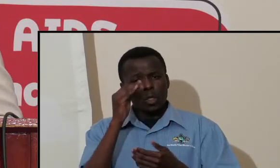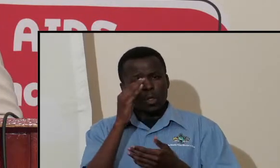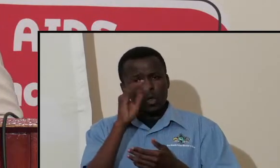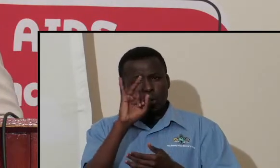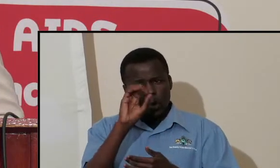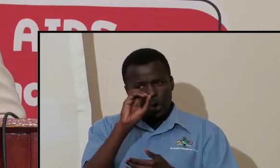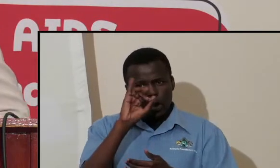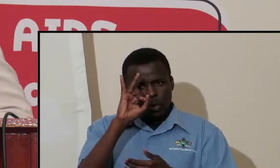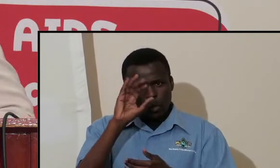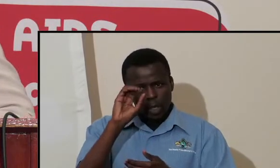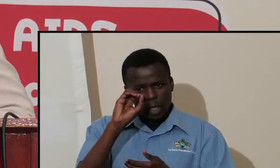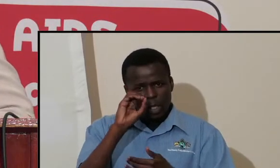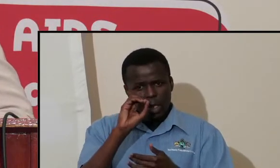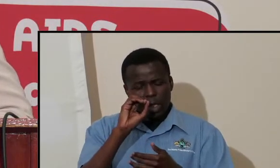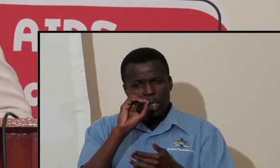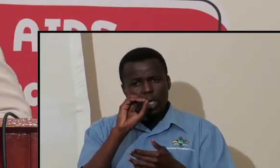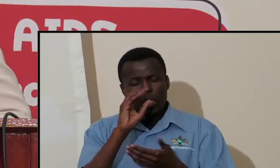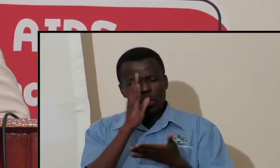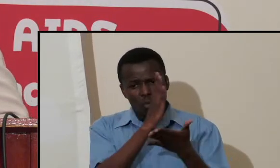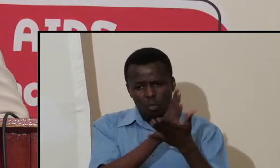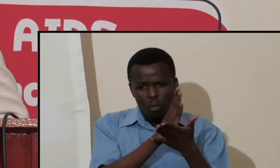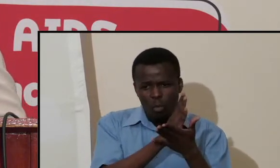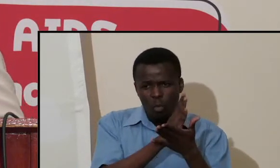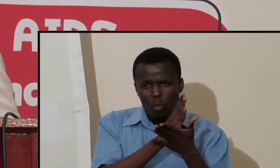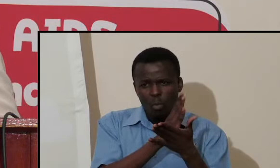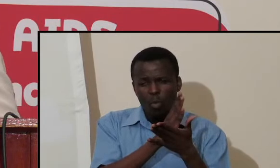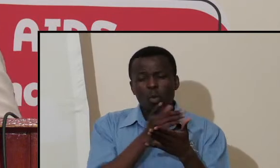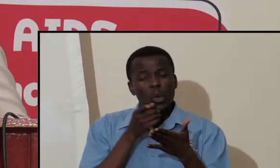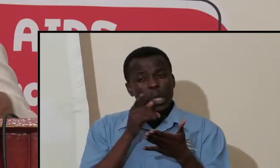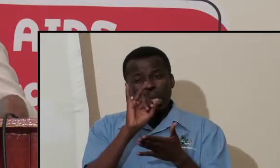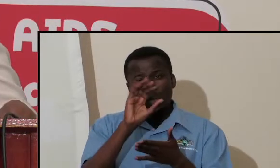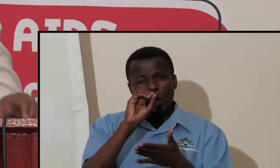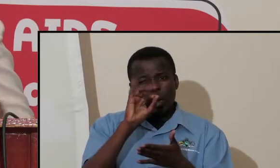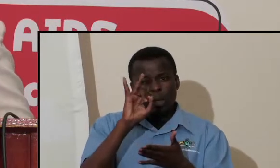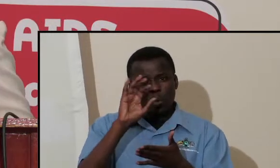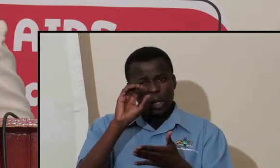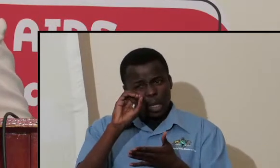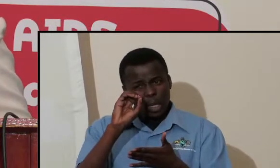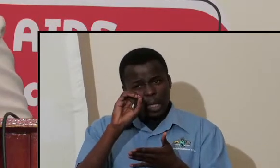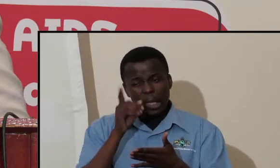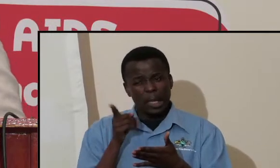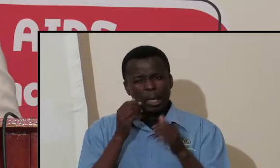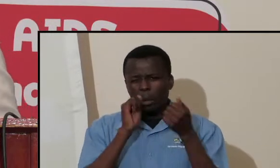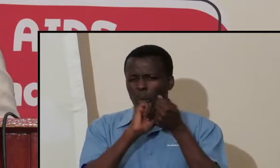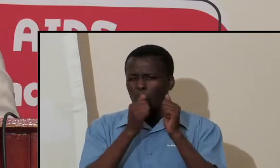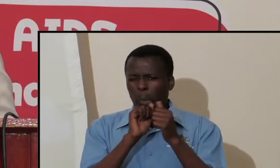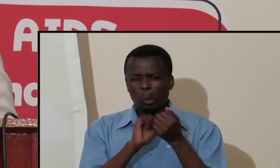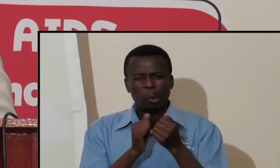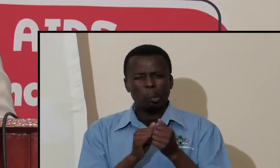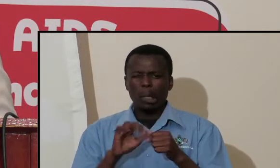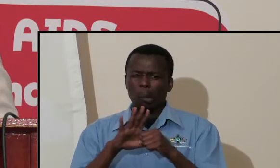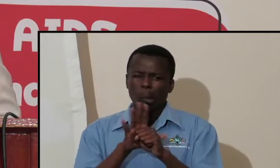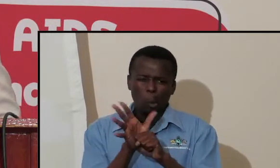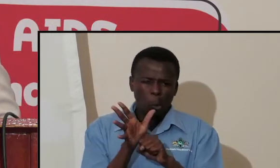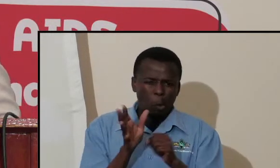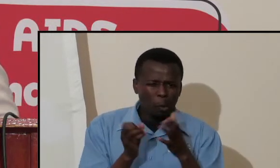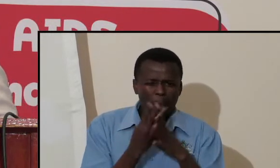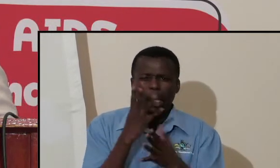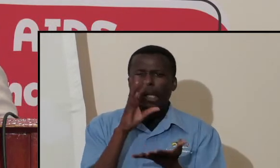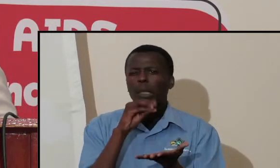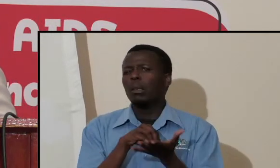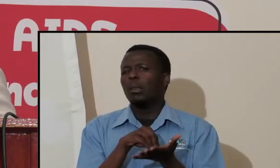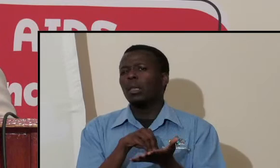As you all know, 2020 was a rather difficult year because of the pandemic. We